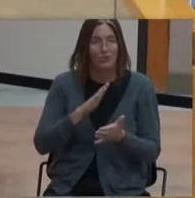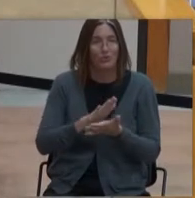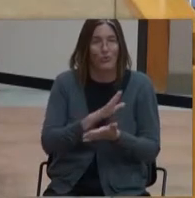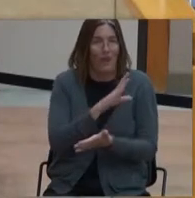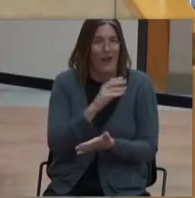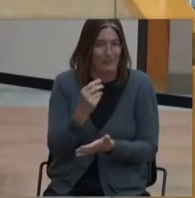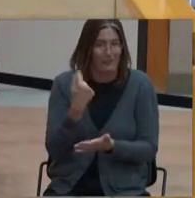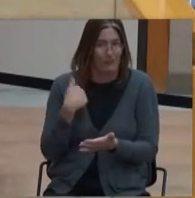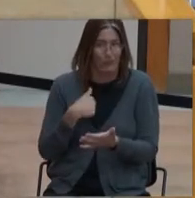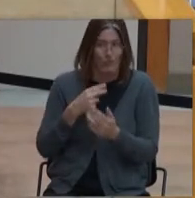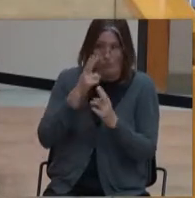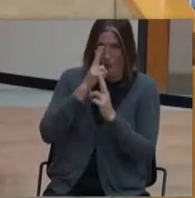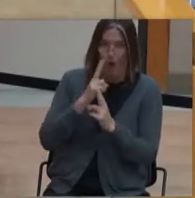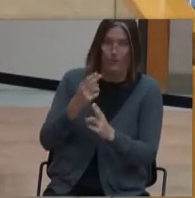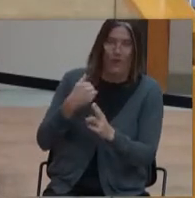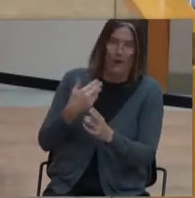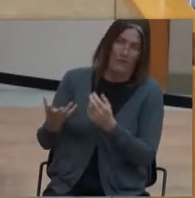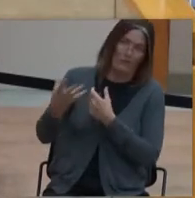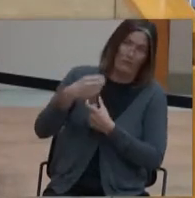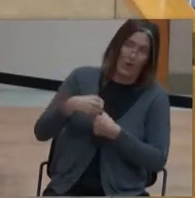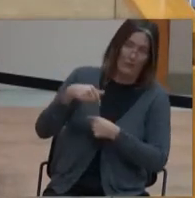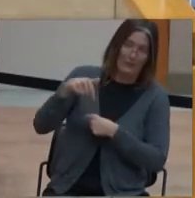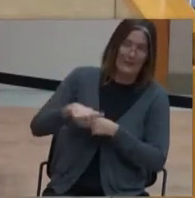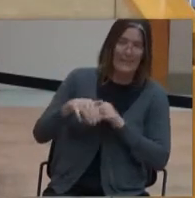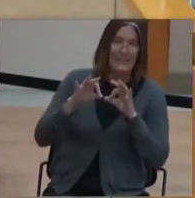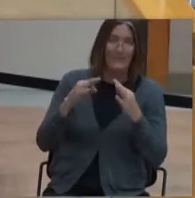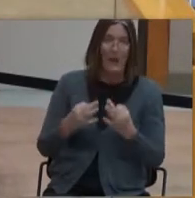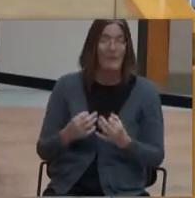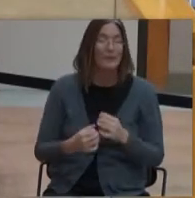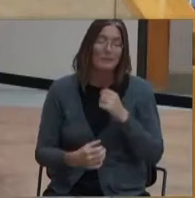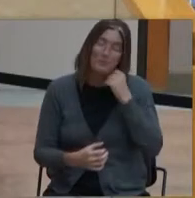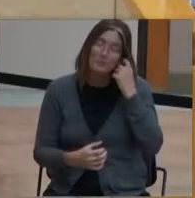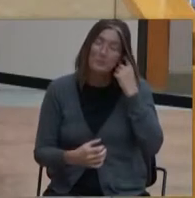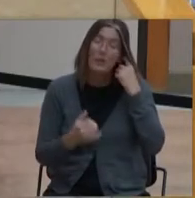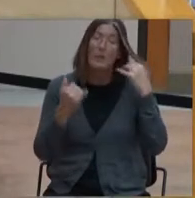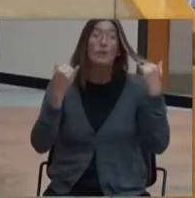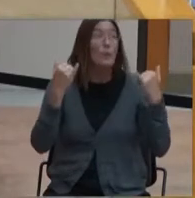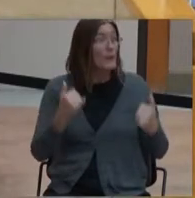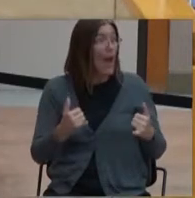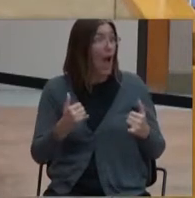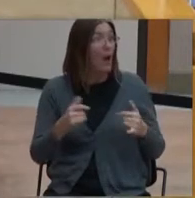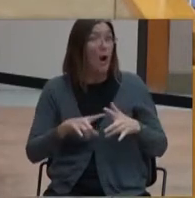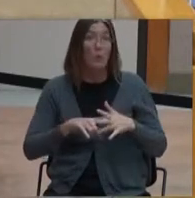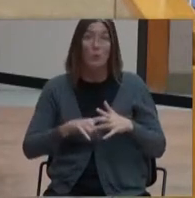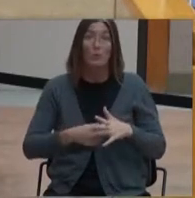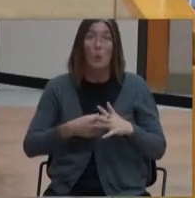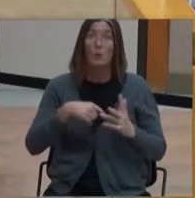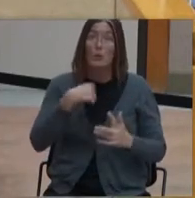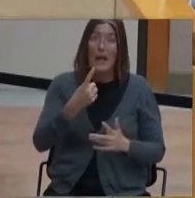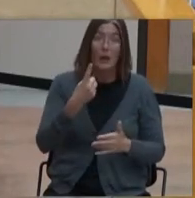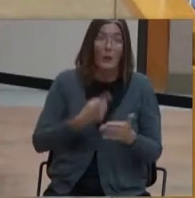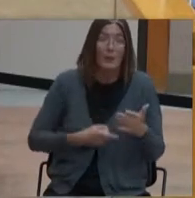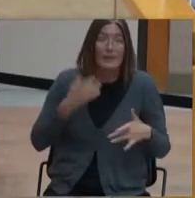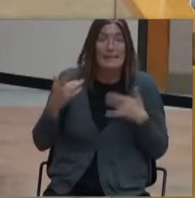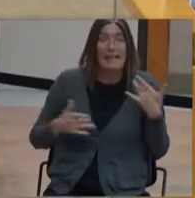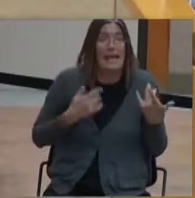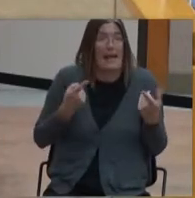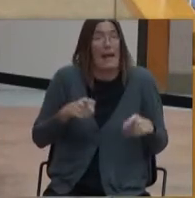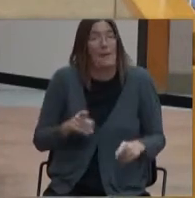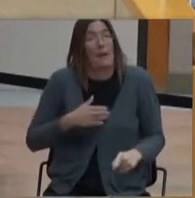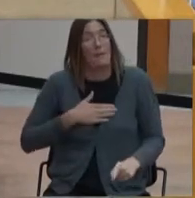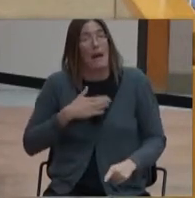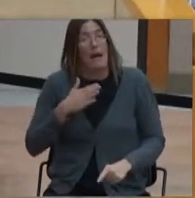of our Roadrunner family. Now, it's time to start off with some exciting things that have been happening at my school. As a